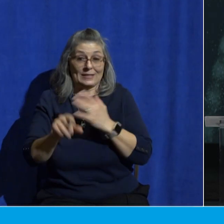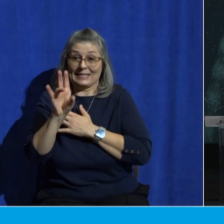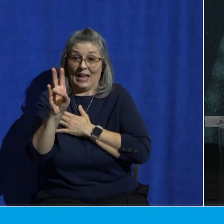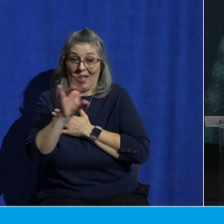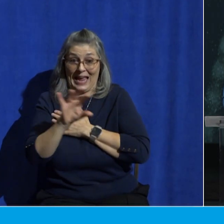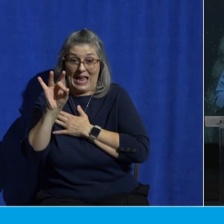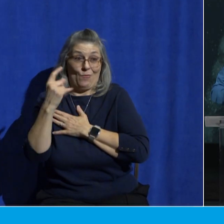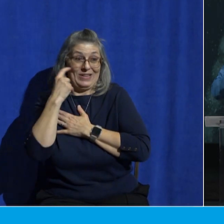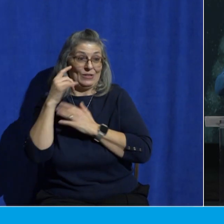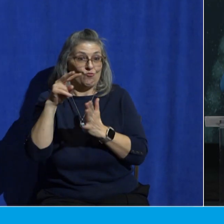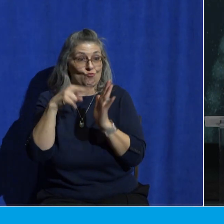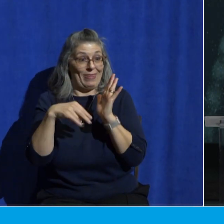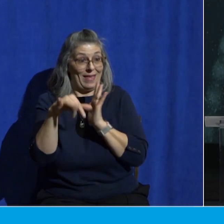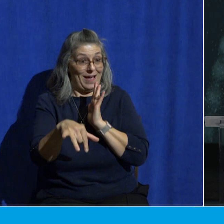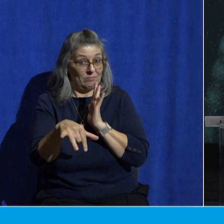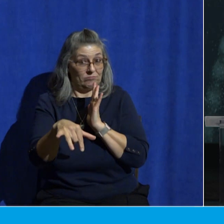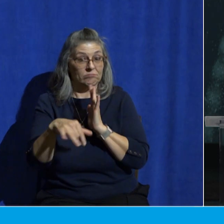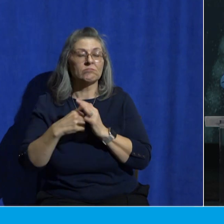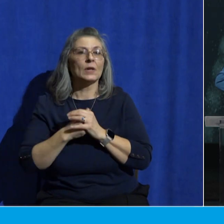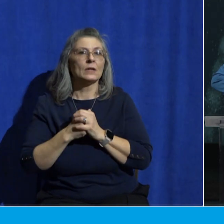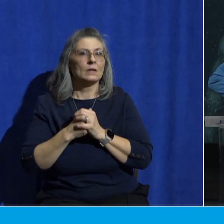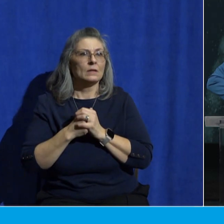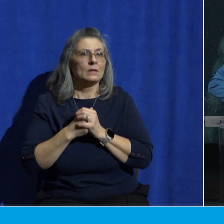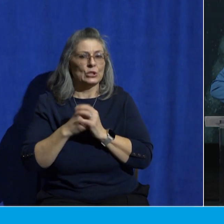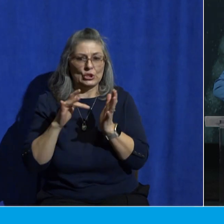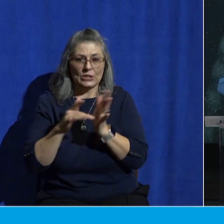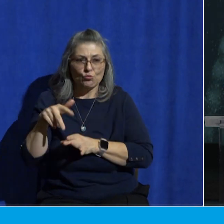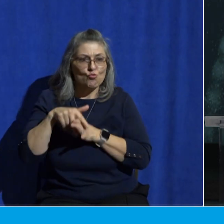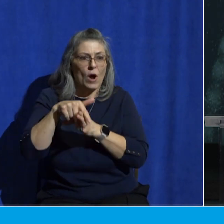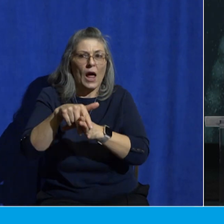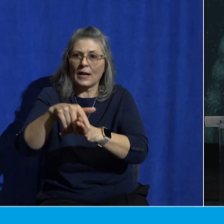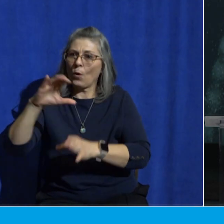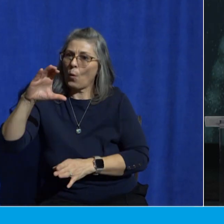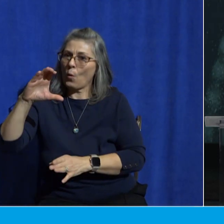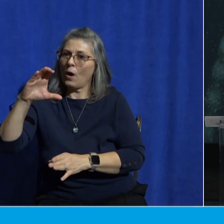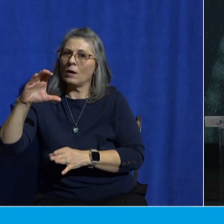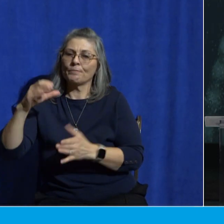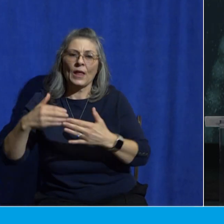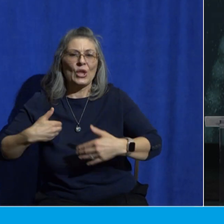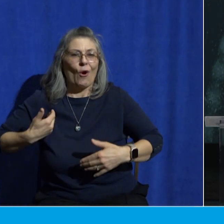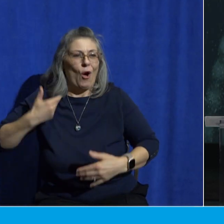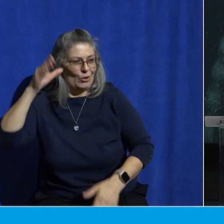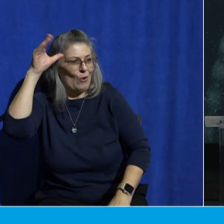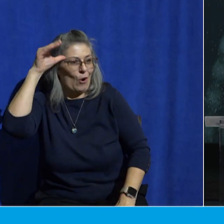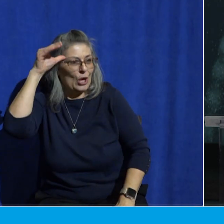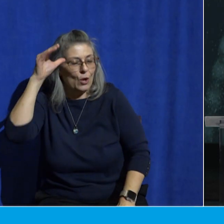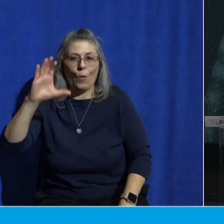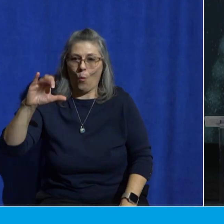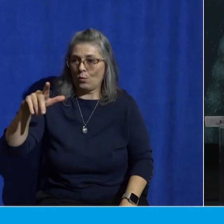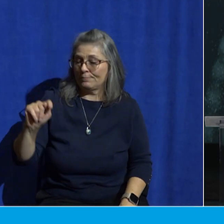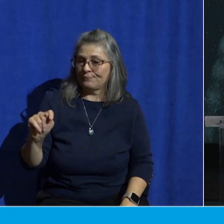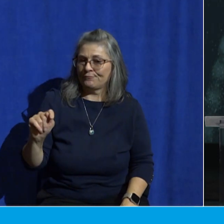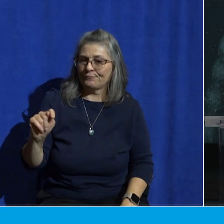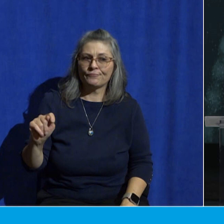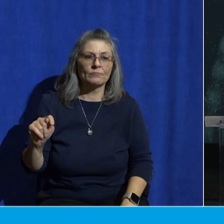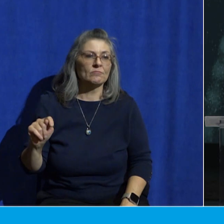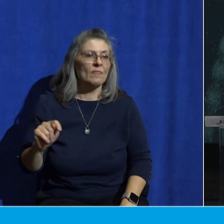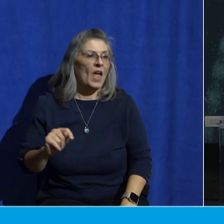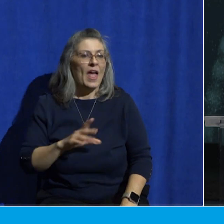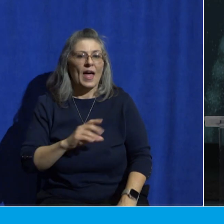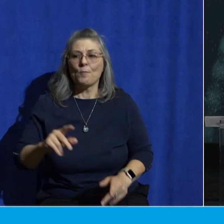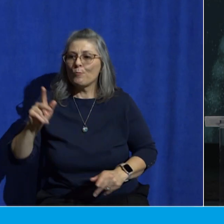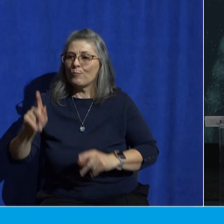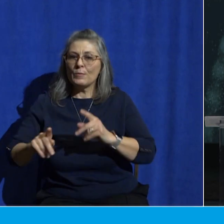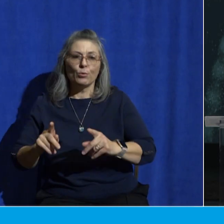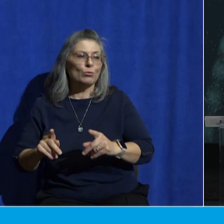that we just read, as Jesus sits on this colt and comes into the city of Jerusalem. Many spread their cloaks on the road, and others